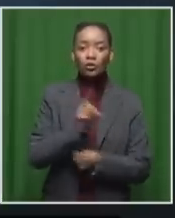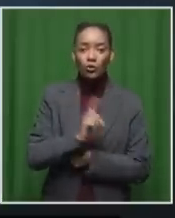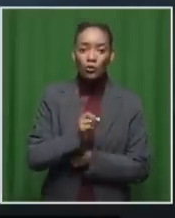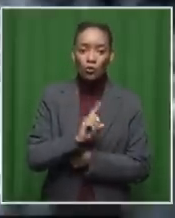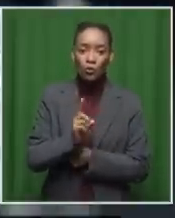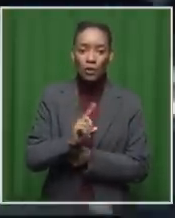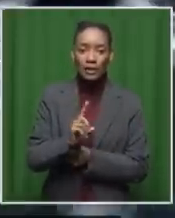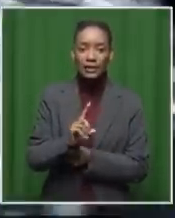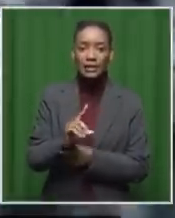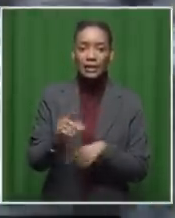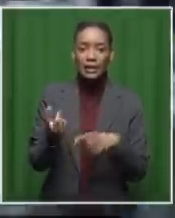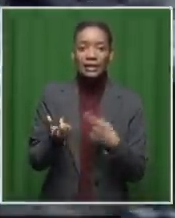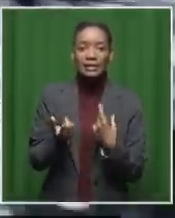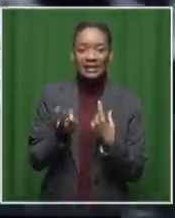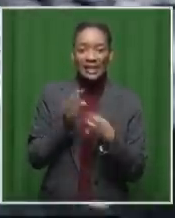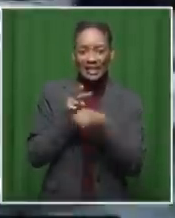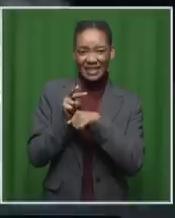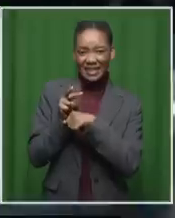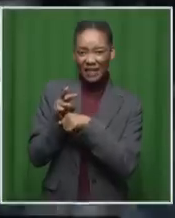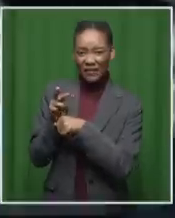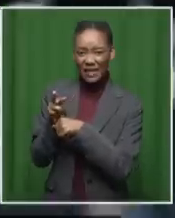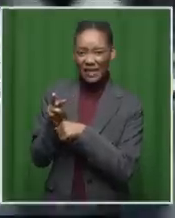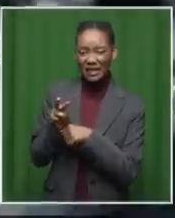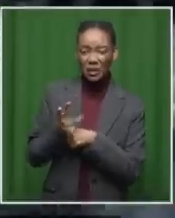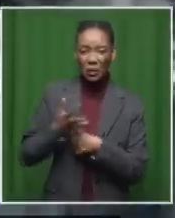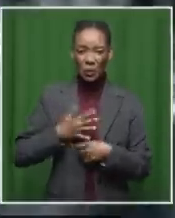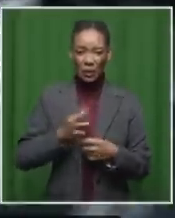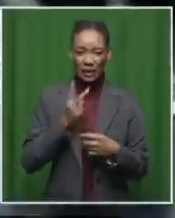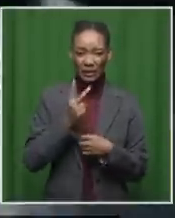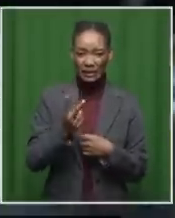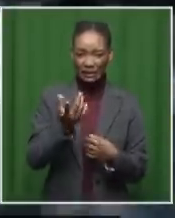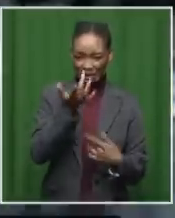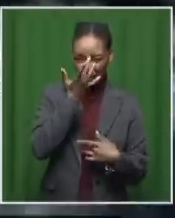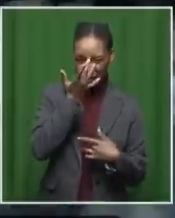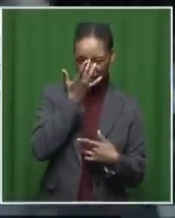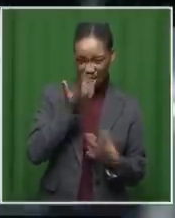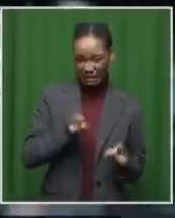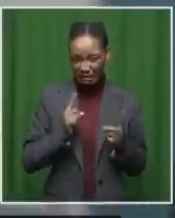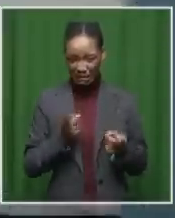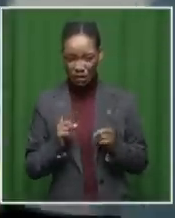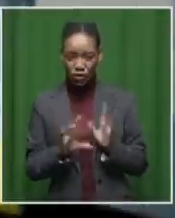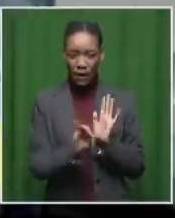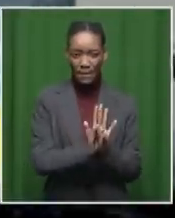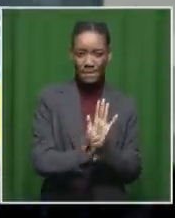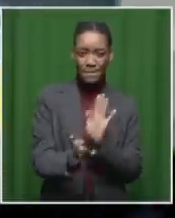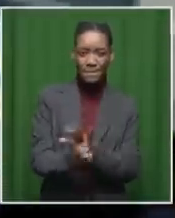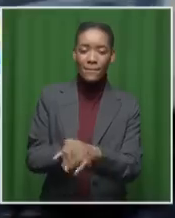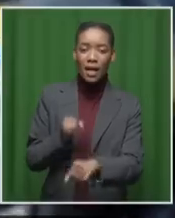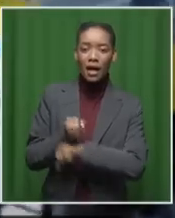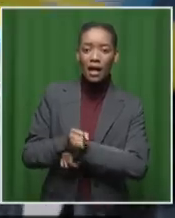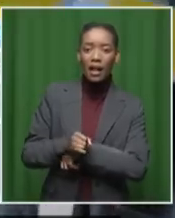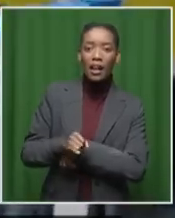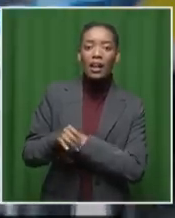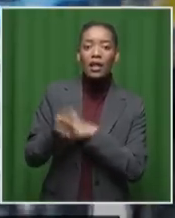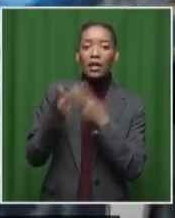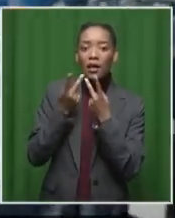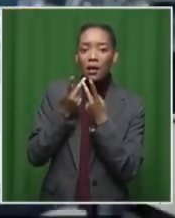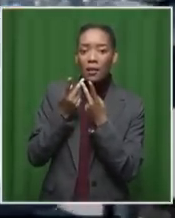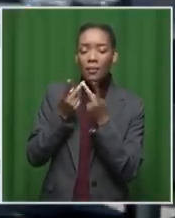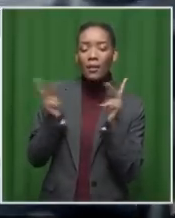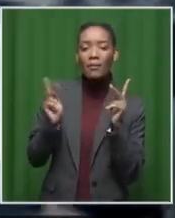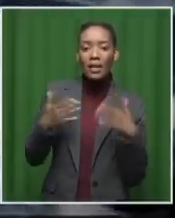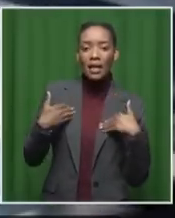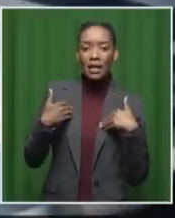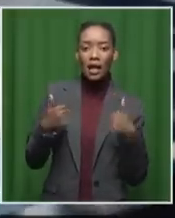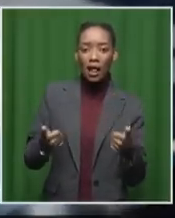event-based surveillance in order to detect potential disease threats and also supporting African countries' public health emergency